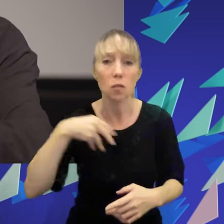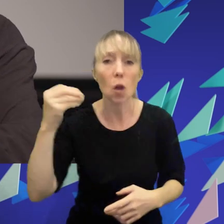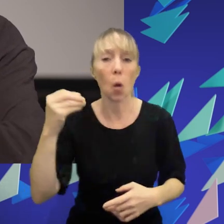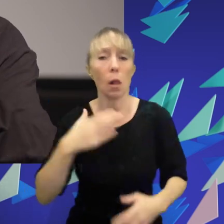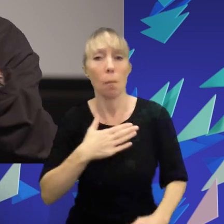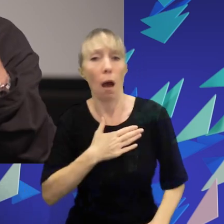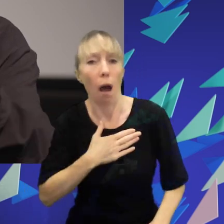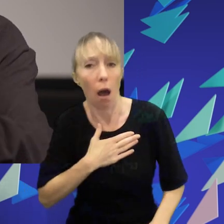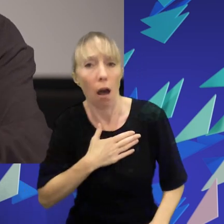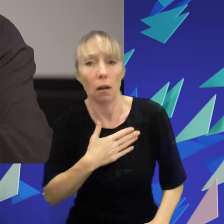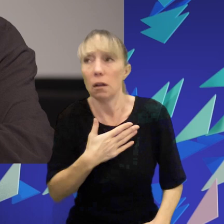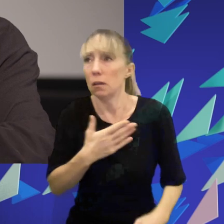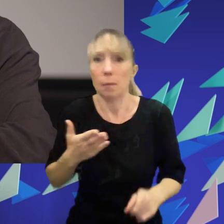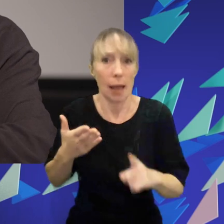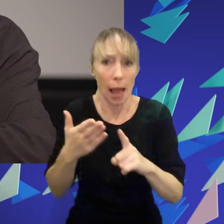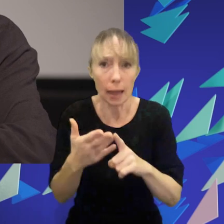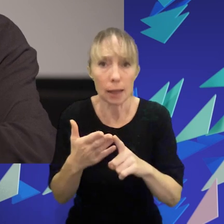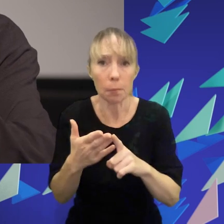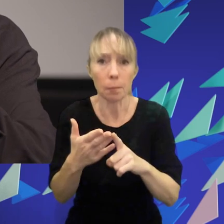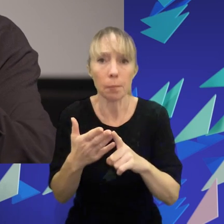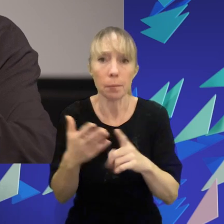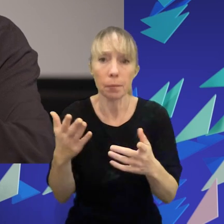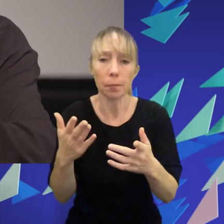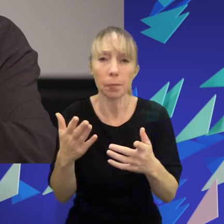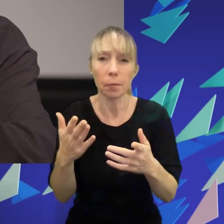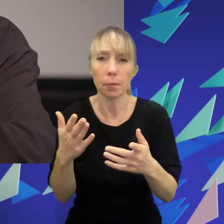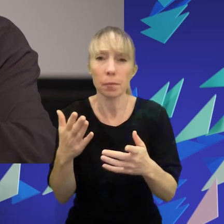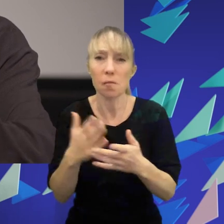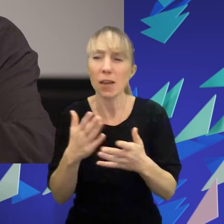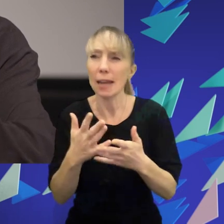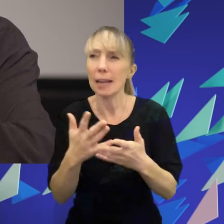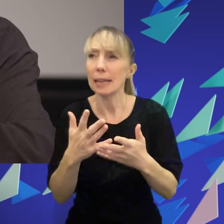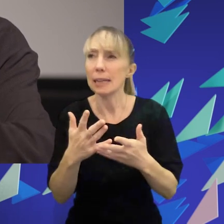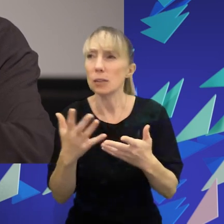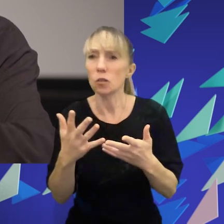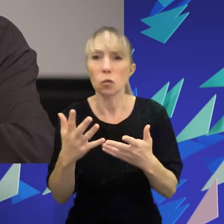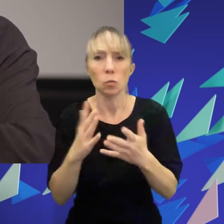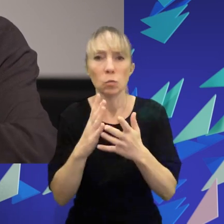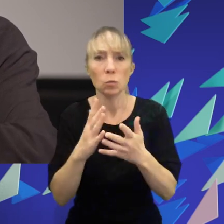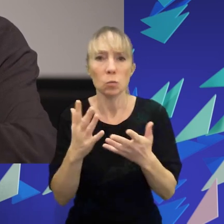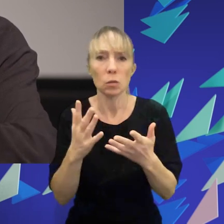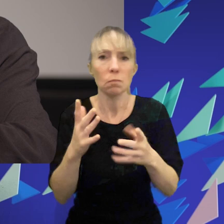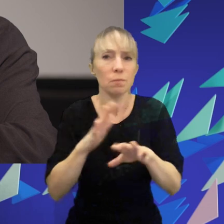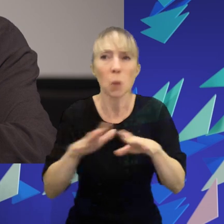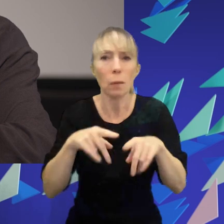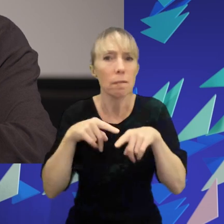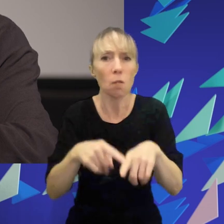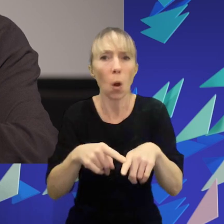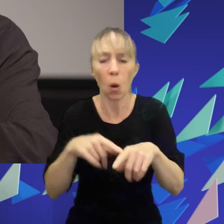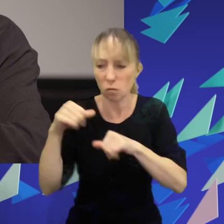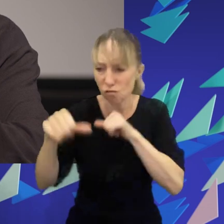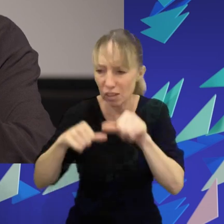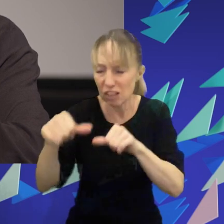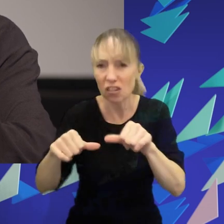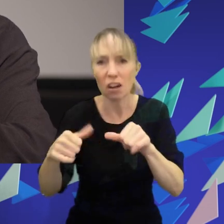of heart, in terms of intention, and to liberate some conventions, you know, that has been for me a little bit,